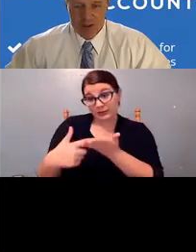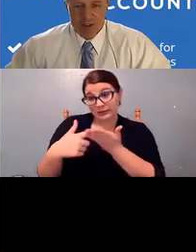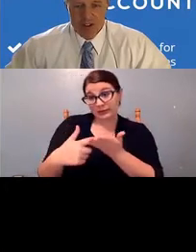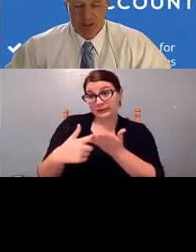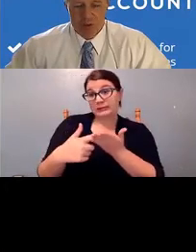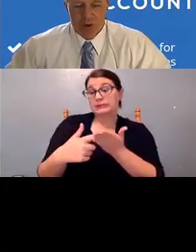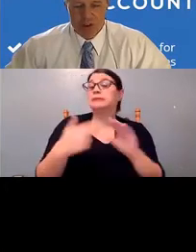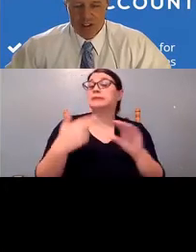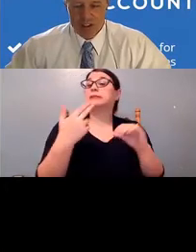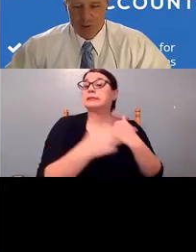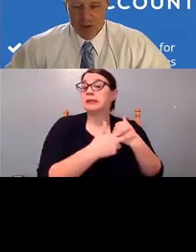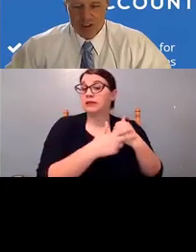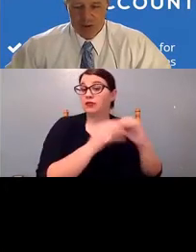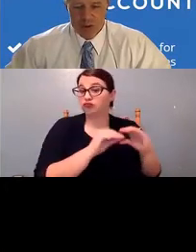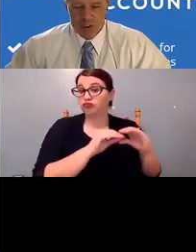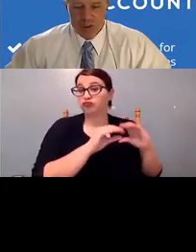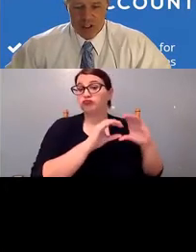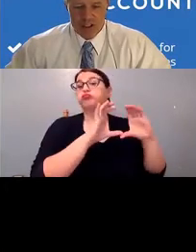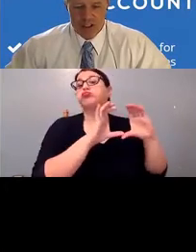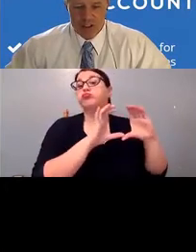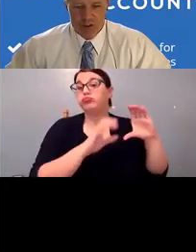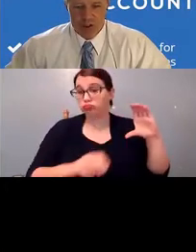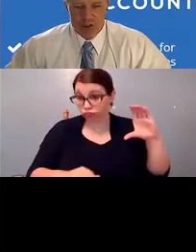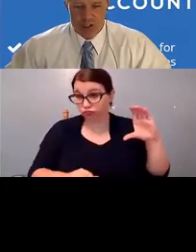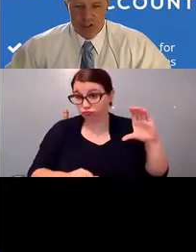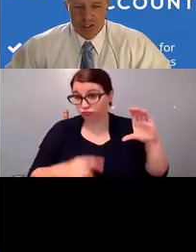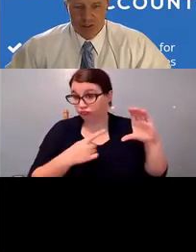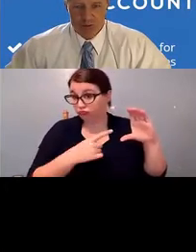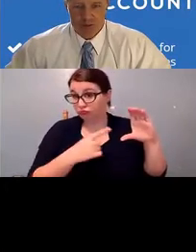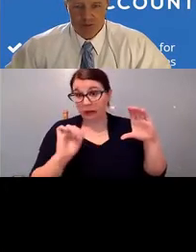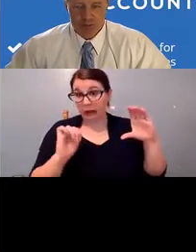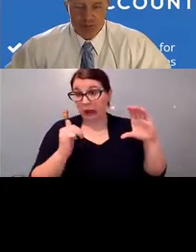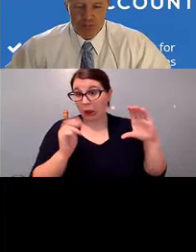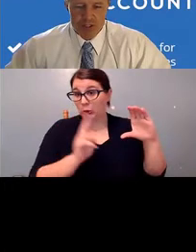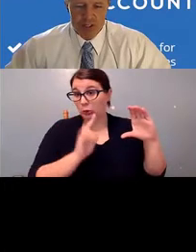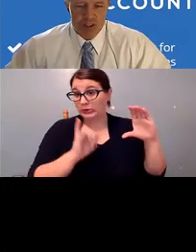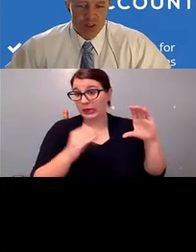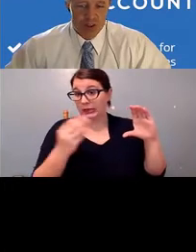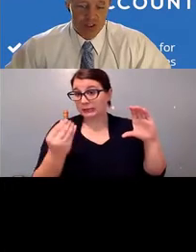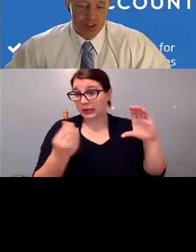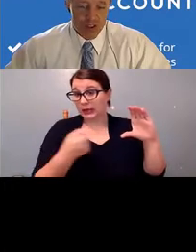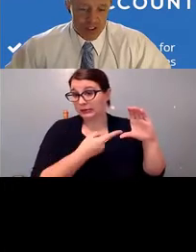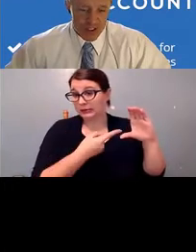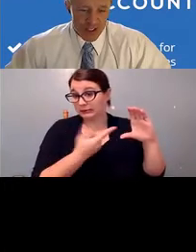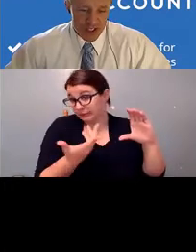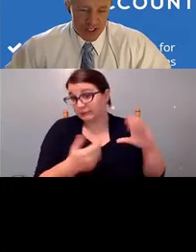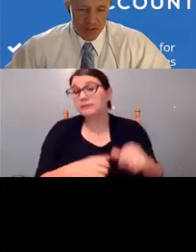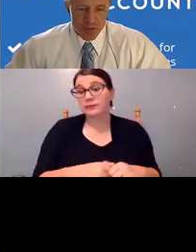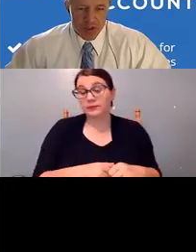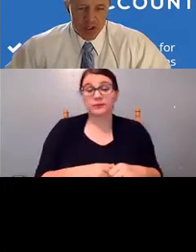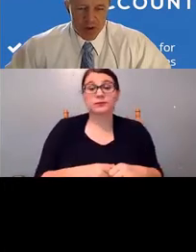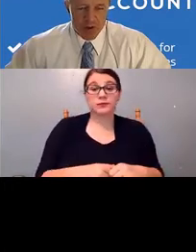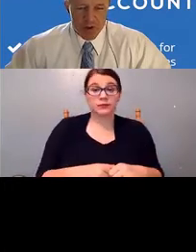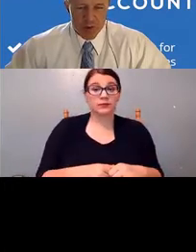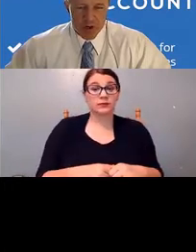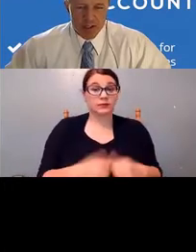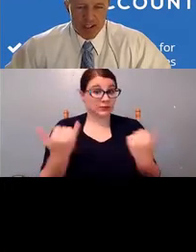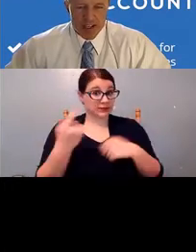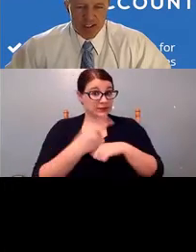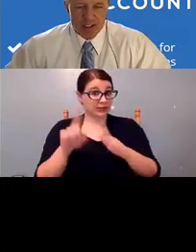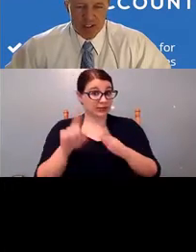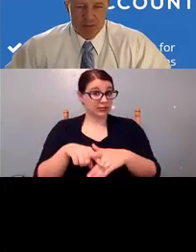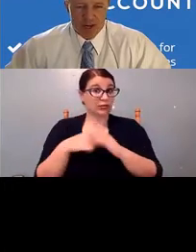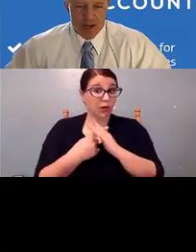up, what are easy ways in which you can use those savings. So to start today, we thought we would break